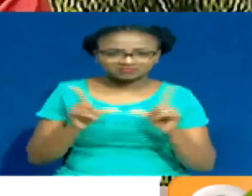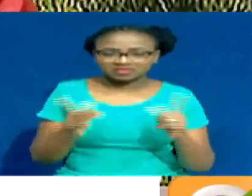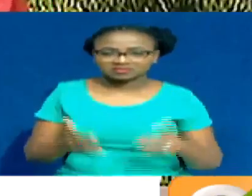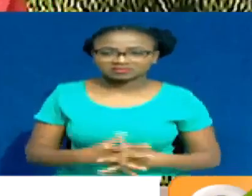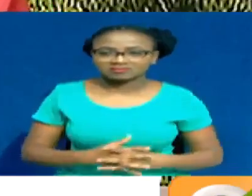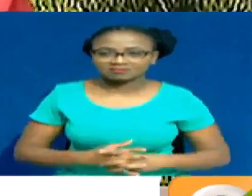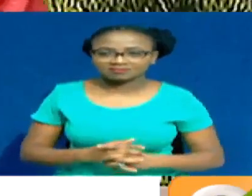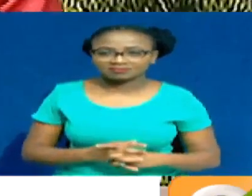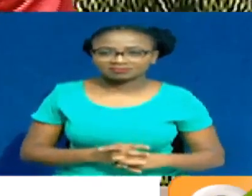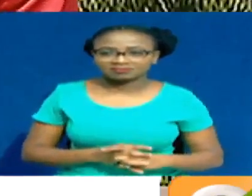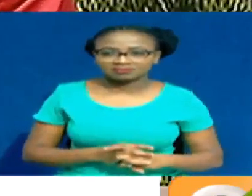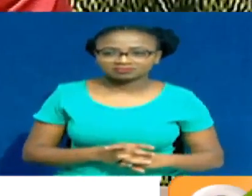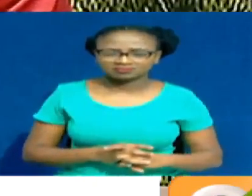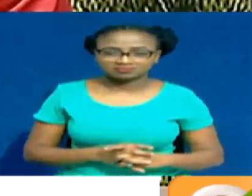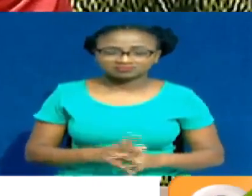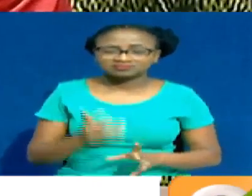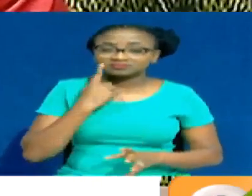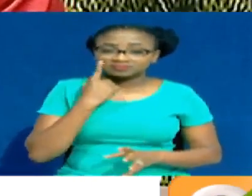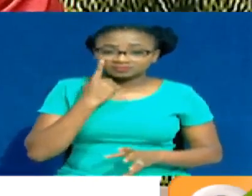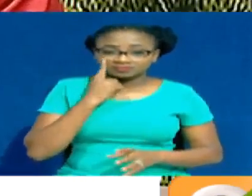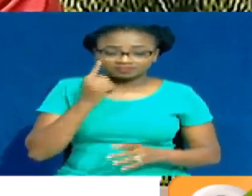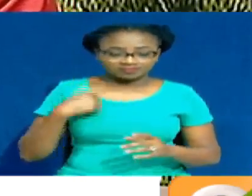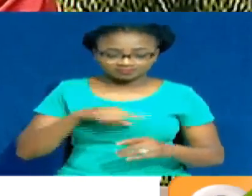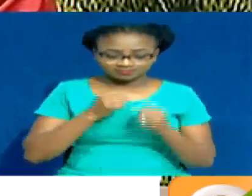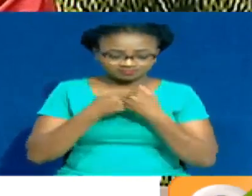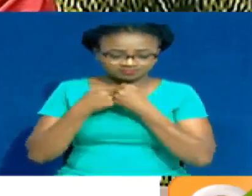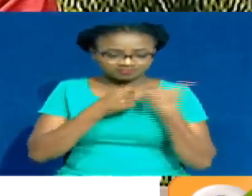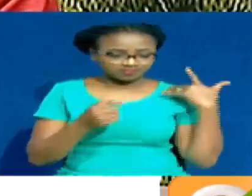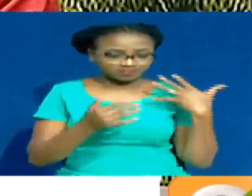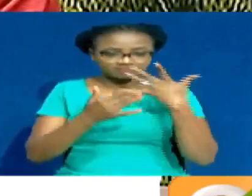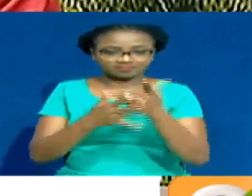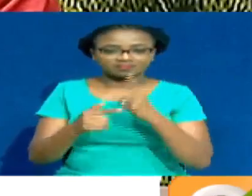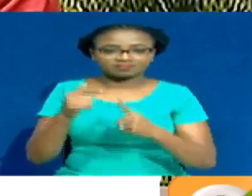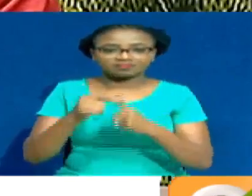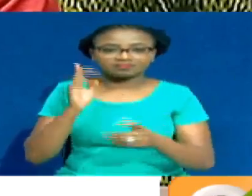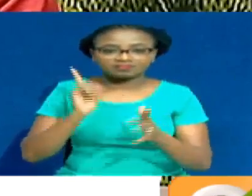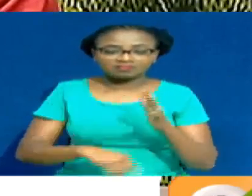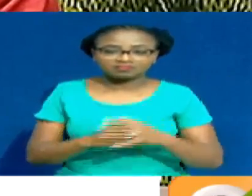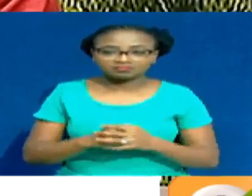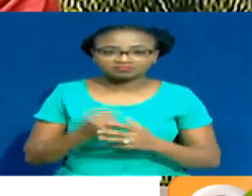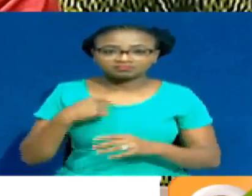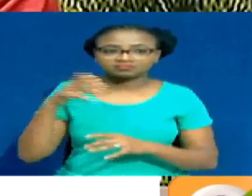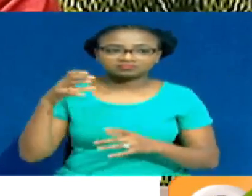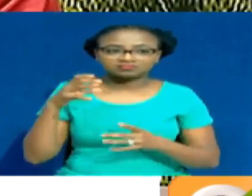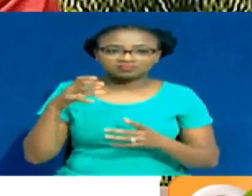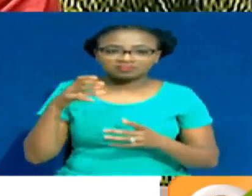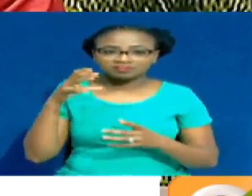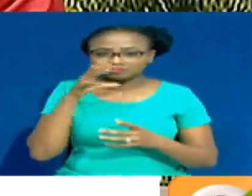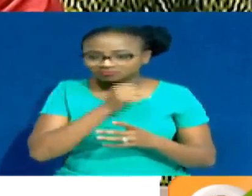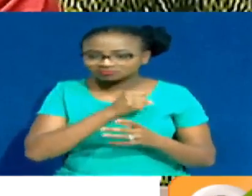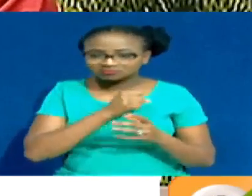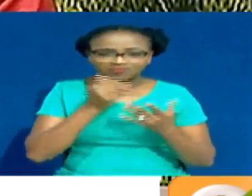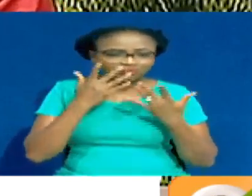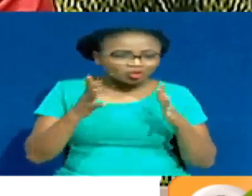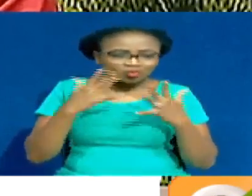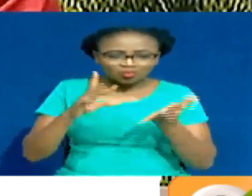Yeah. You see, one of the things we've really struggled with over many years as a ministry is missing records. And some of them are missing